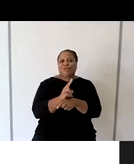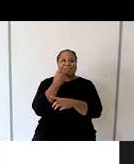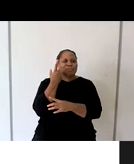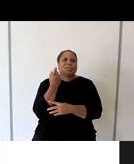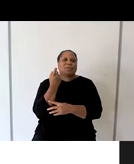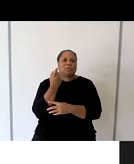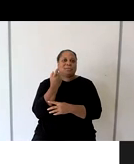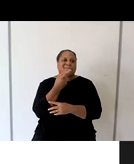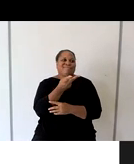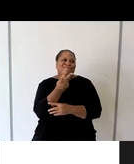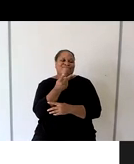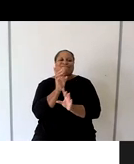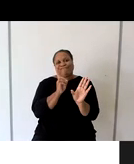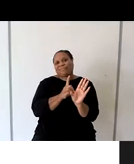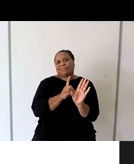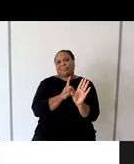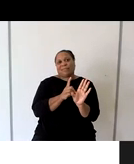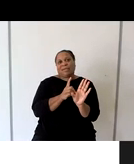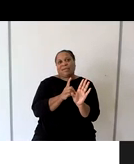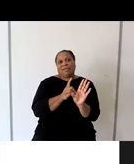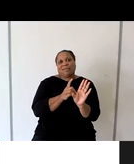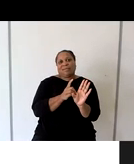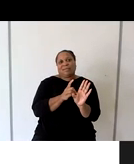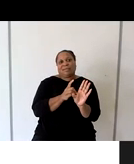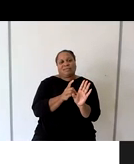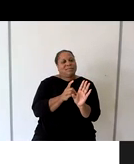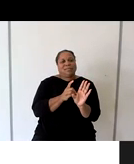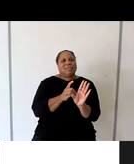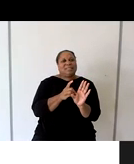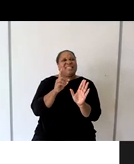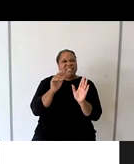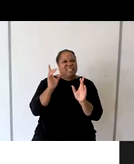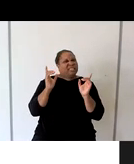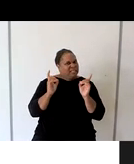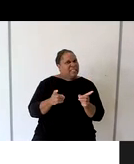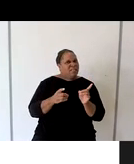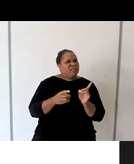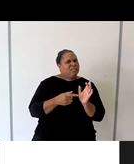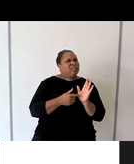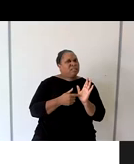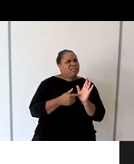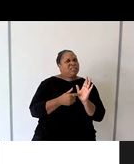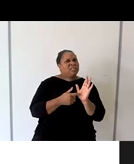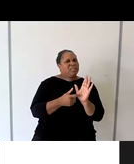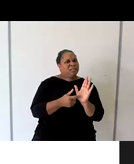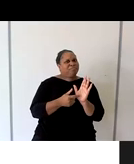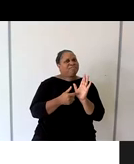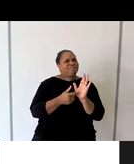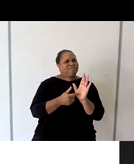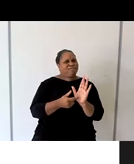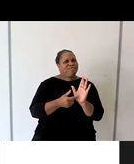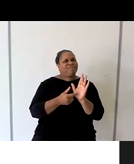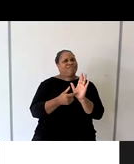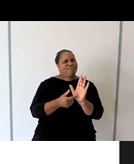a disability. And that's something that is definitely perpetuating, that individuals